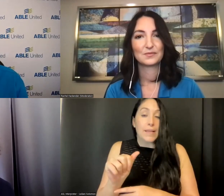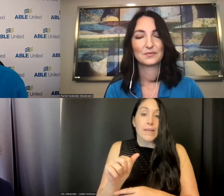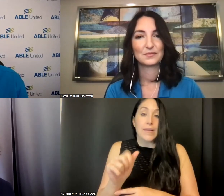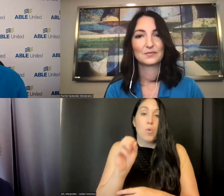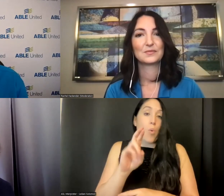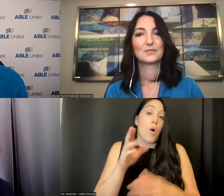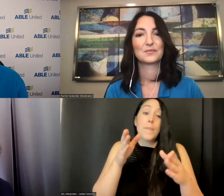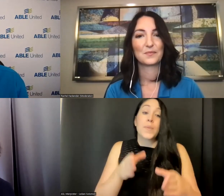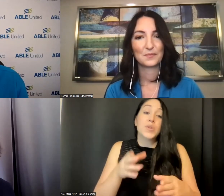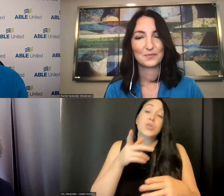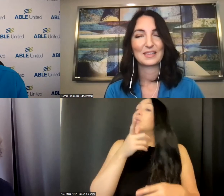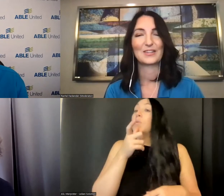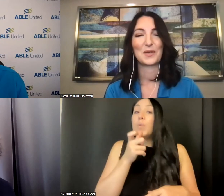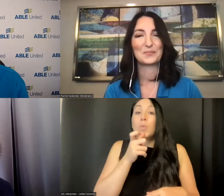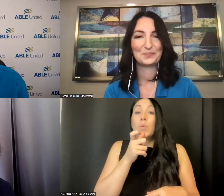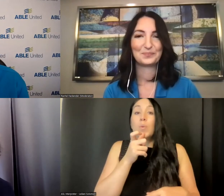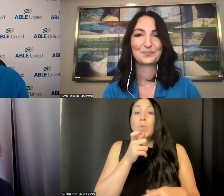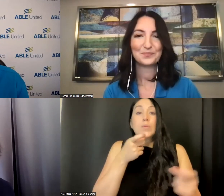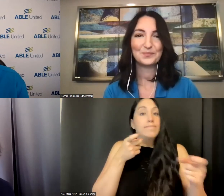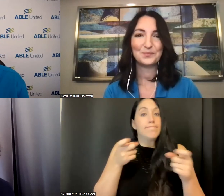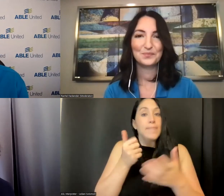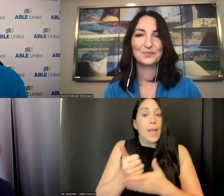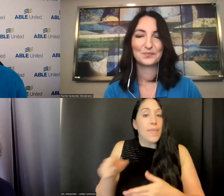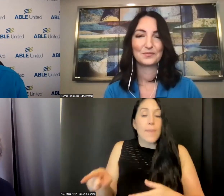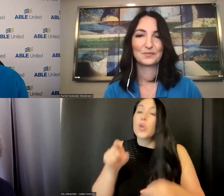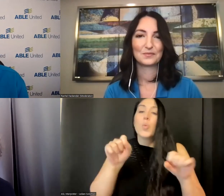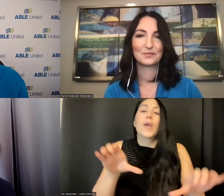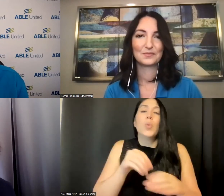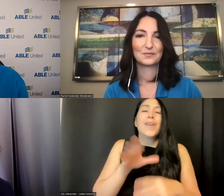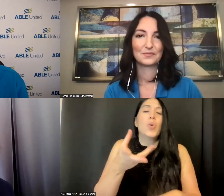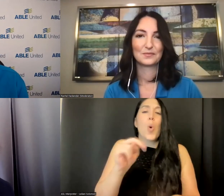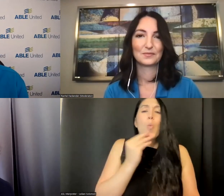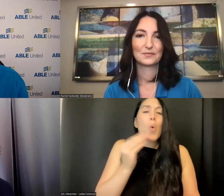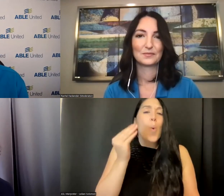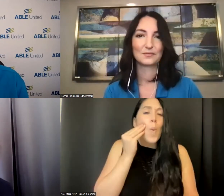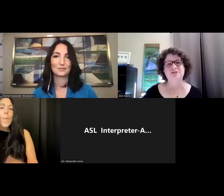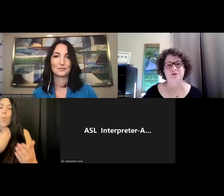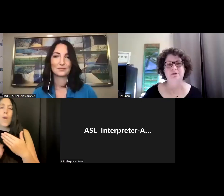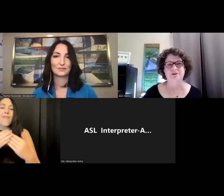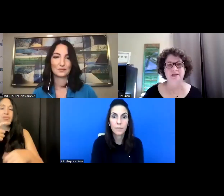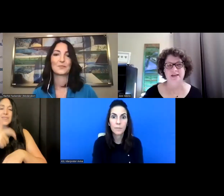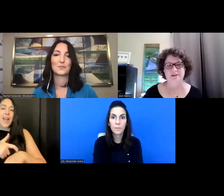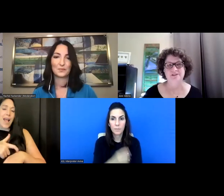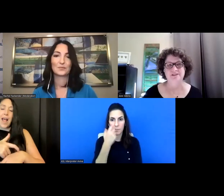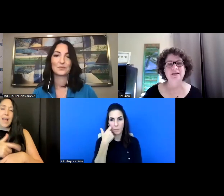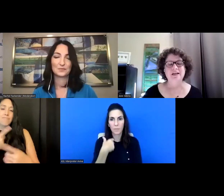in the comfort of your own home, 24/7 when it works for you, and you only need $25 to open